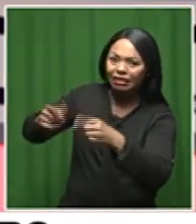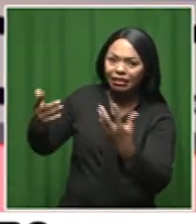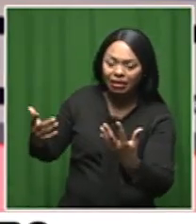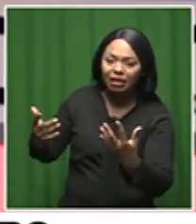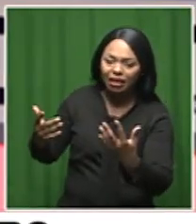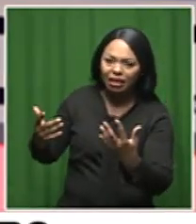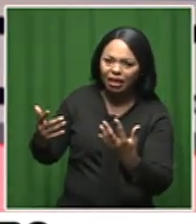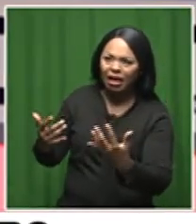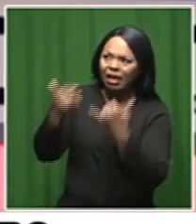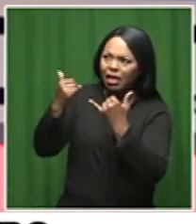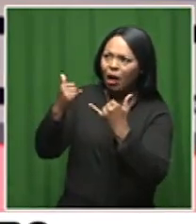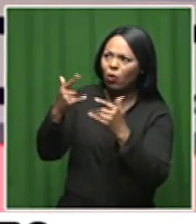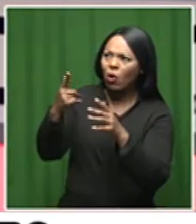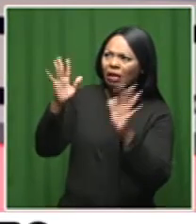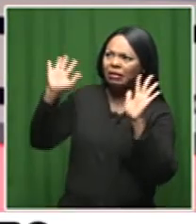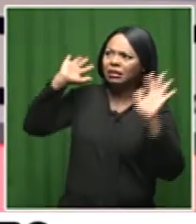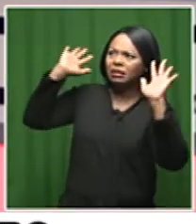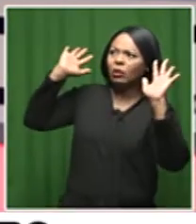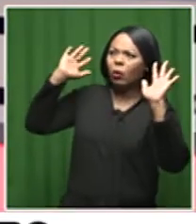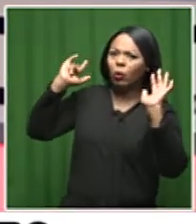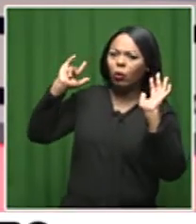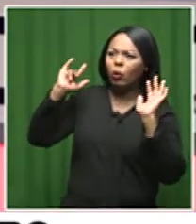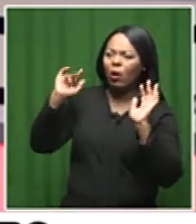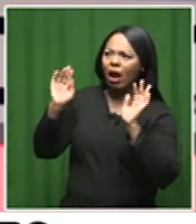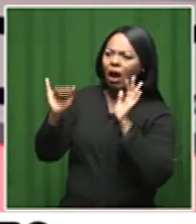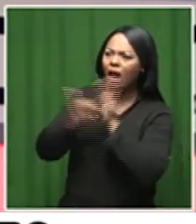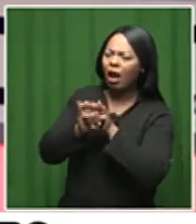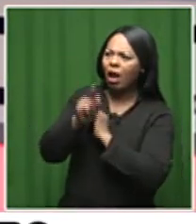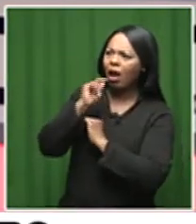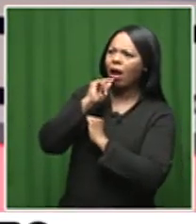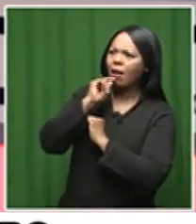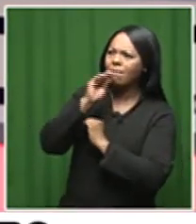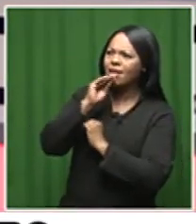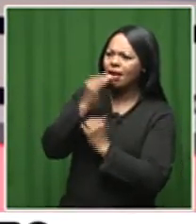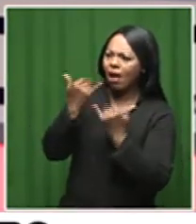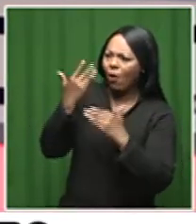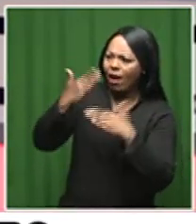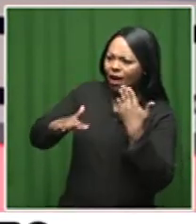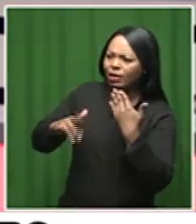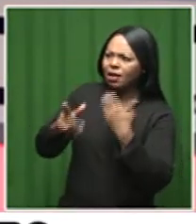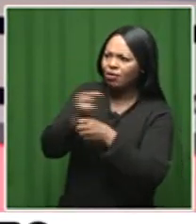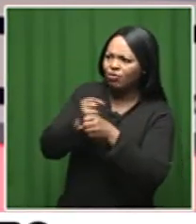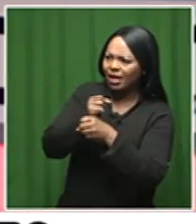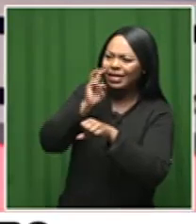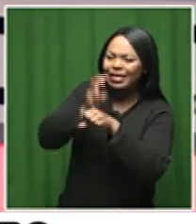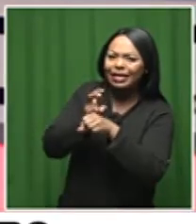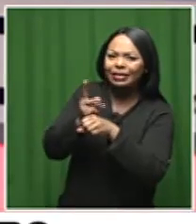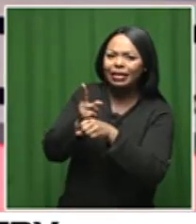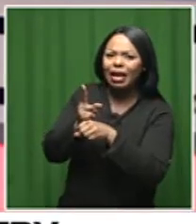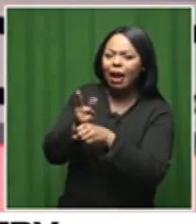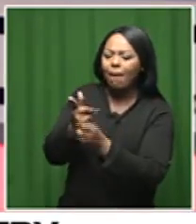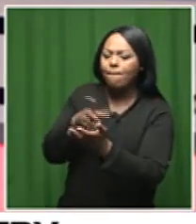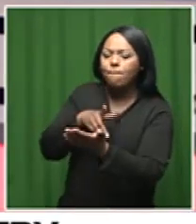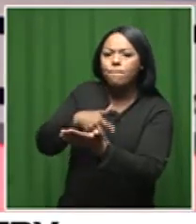big red flag that's put out to you to say at the end of this treatment you're going to need something. You're going to need this bone marrow transplant. What do you think a bone